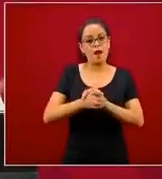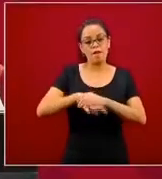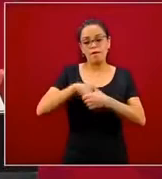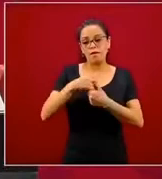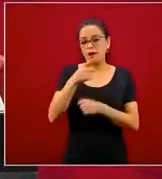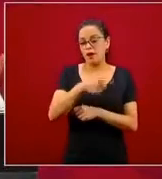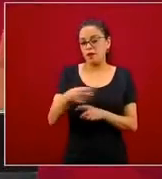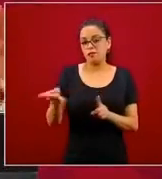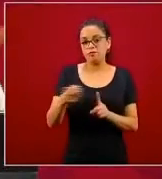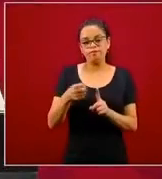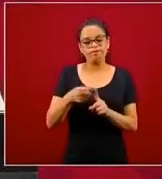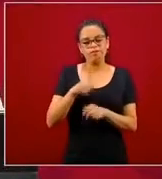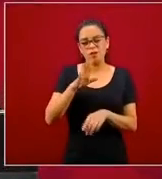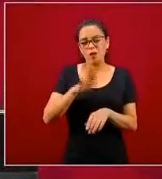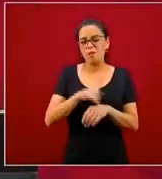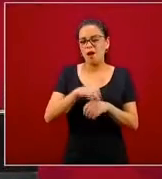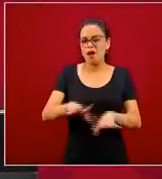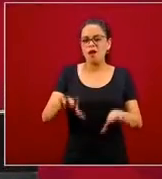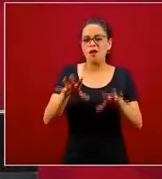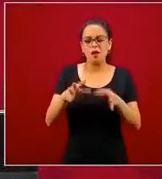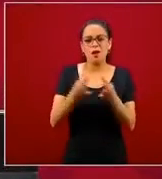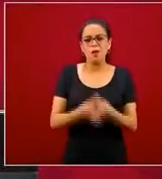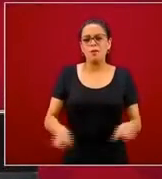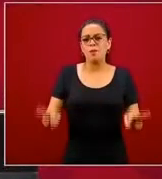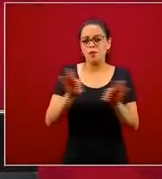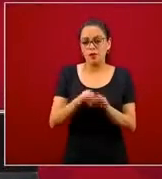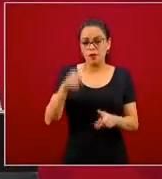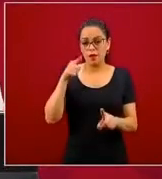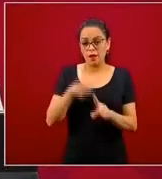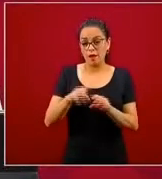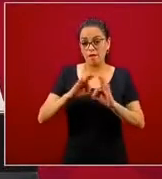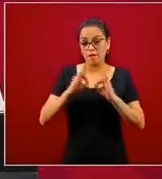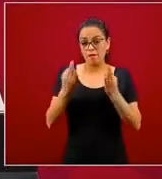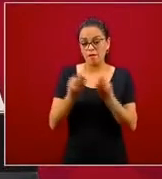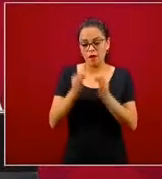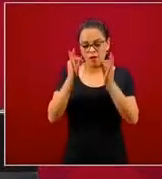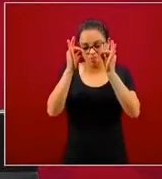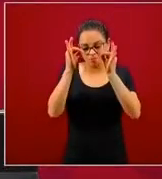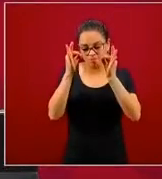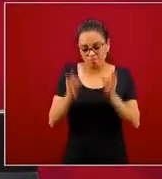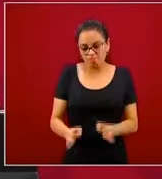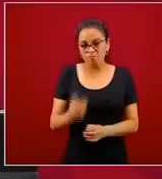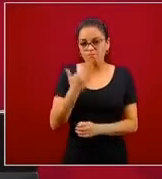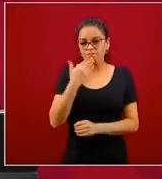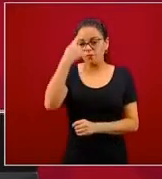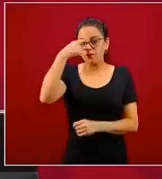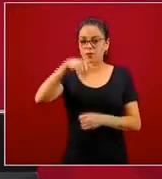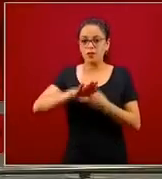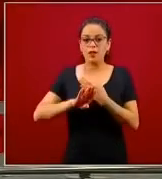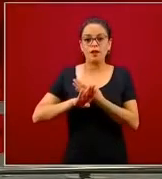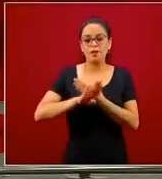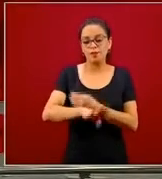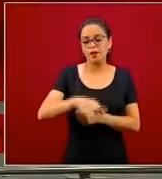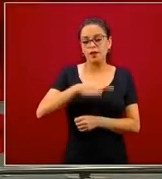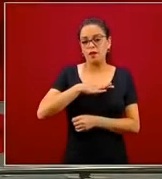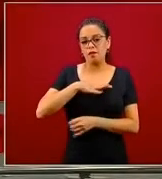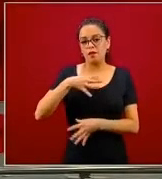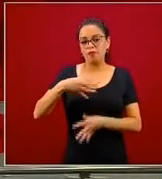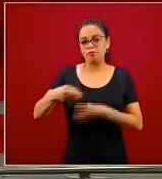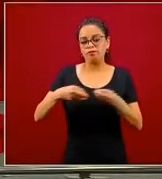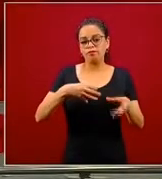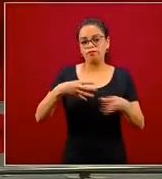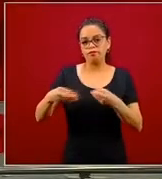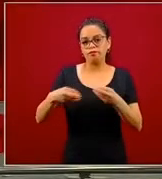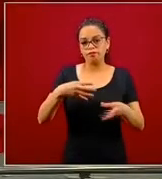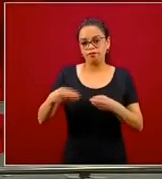primer lugar hands. destacado, Washing your porque el hands. It's lavado de not manos es one un that we want to mecanismo muy highlight on the efectivo list. This is an prevenir extremely enfermedades effective infecciosas, no way